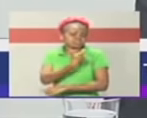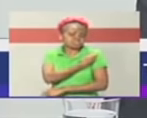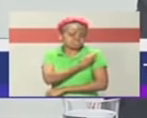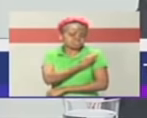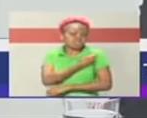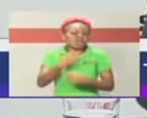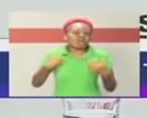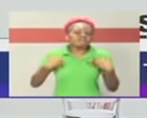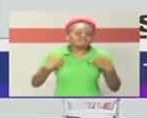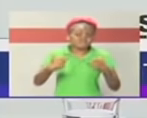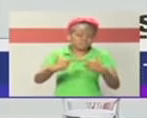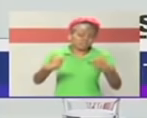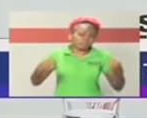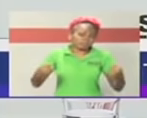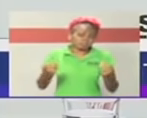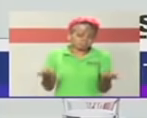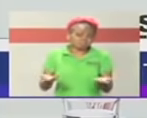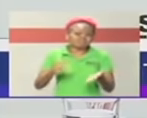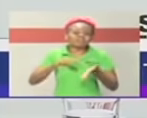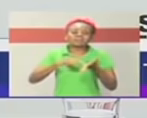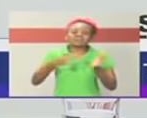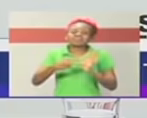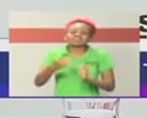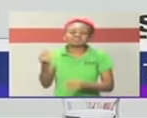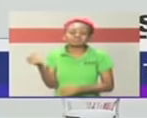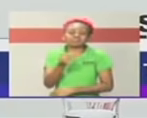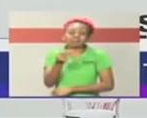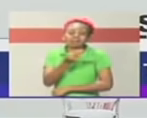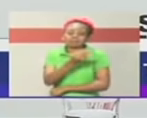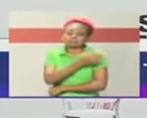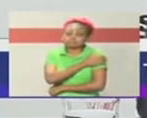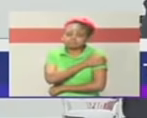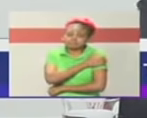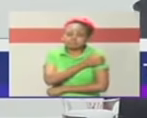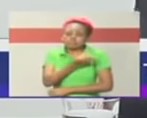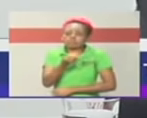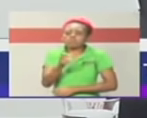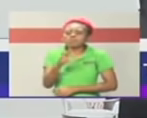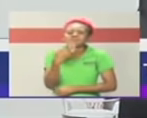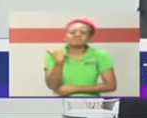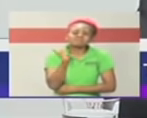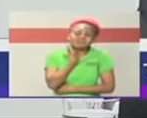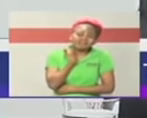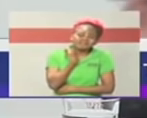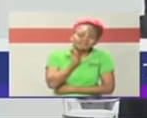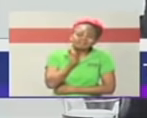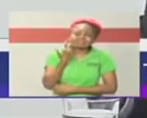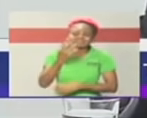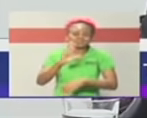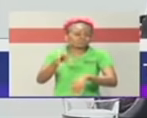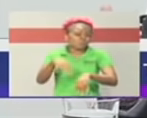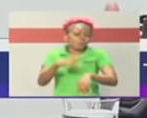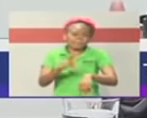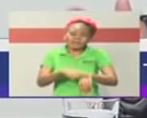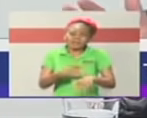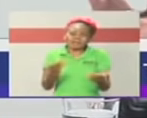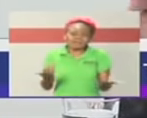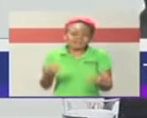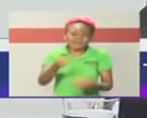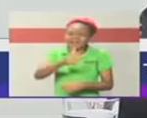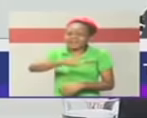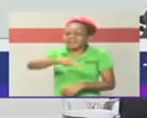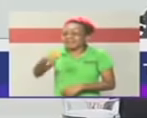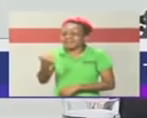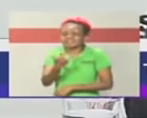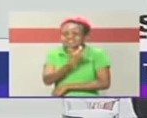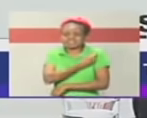are pain at the injection site, fever, and so on, which occurs with any vaccination. So what